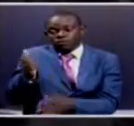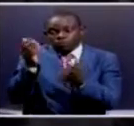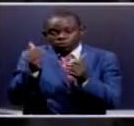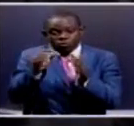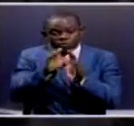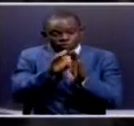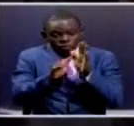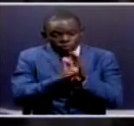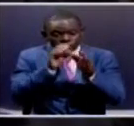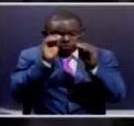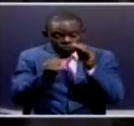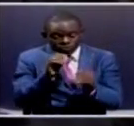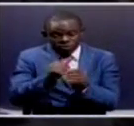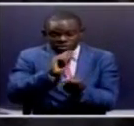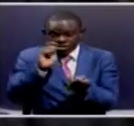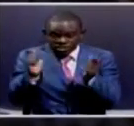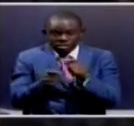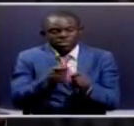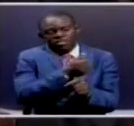two schools of thought have been as follows.